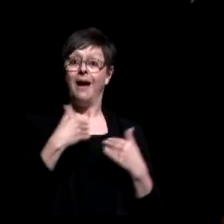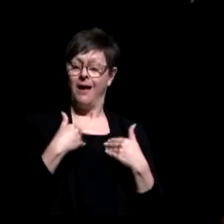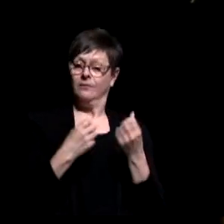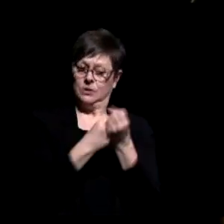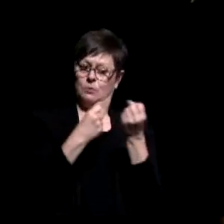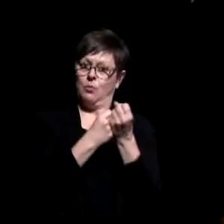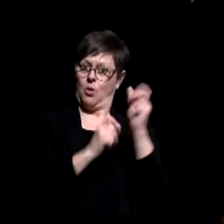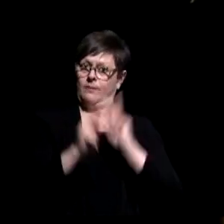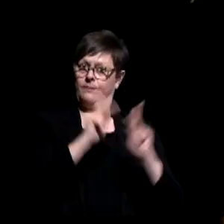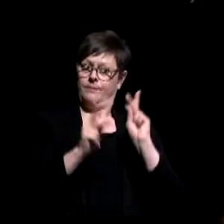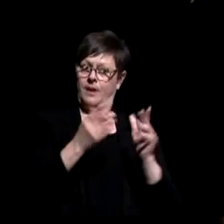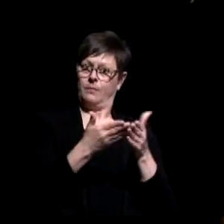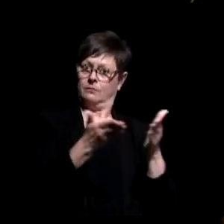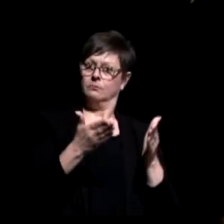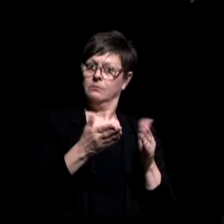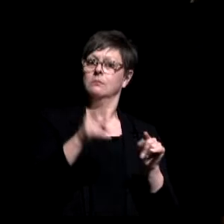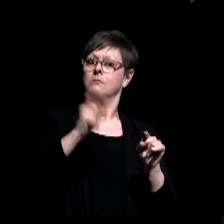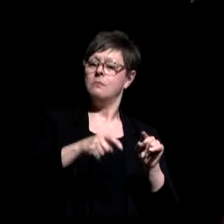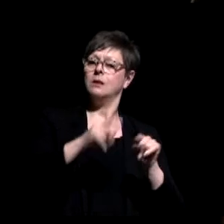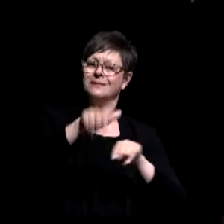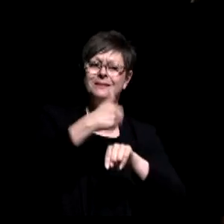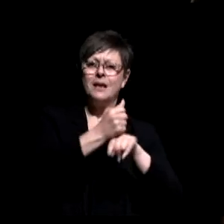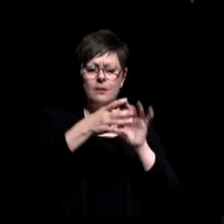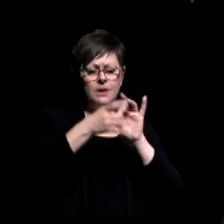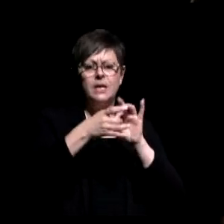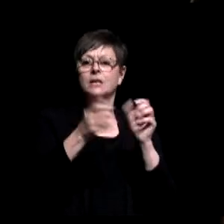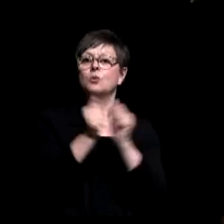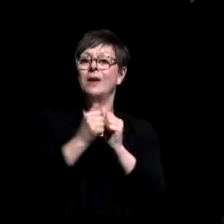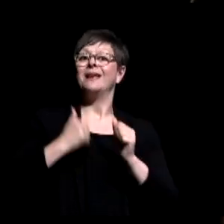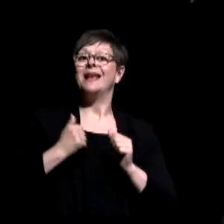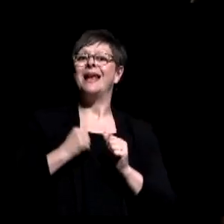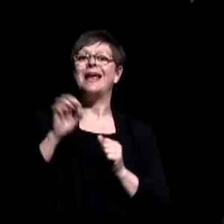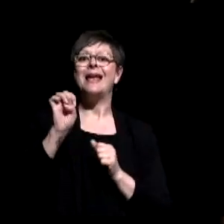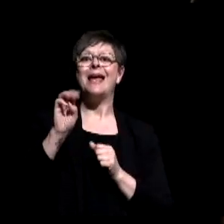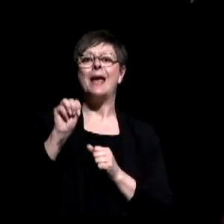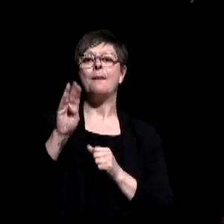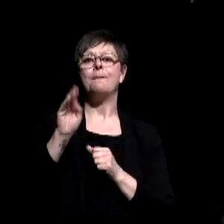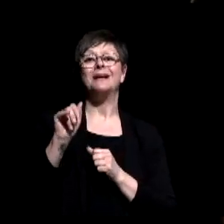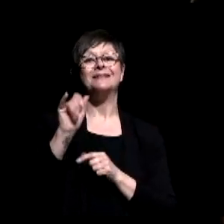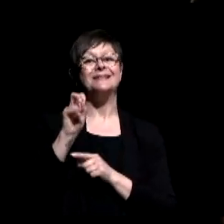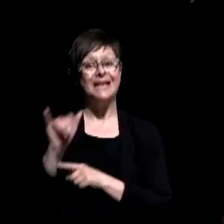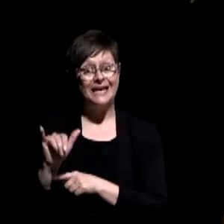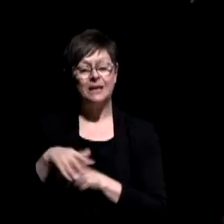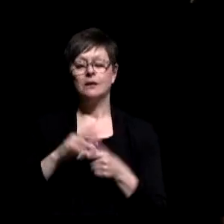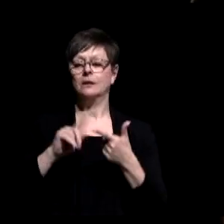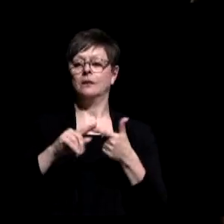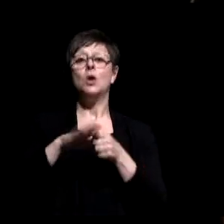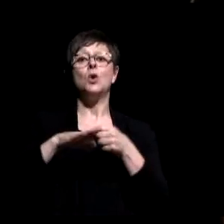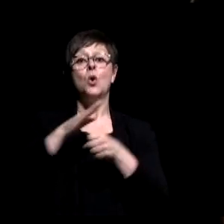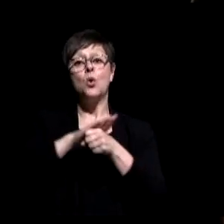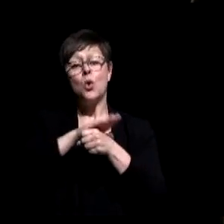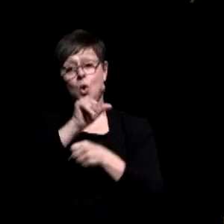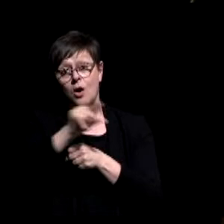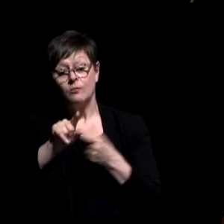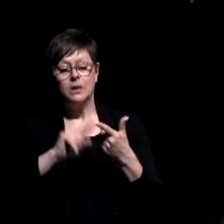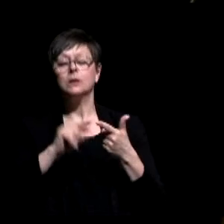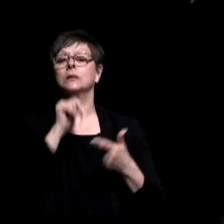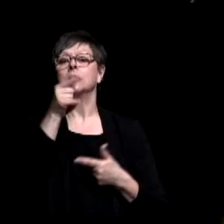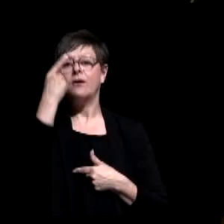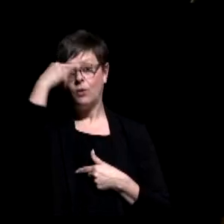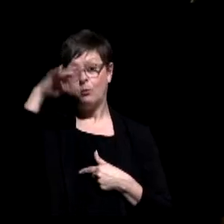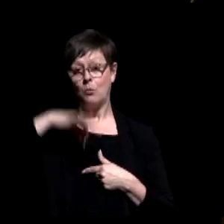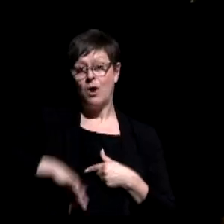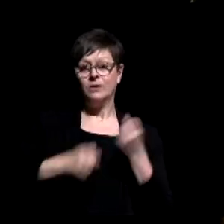desk, establishing connections with the Canadian Embassy, local government, and nonprofit support groups,